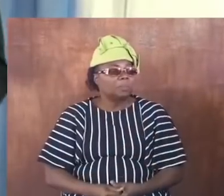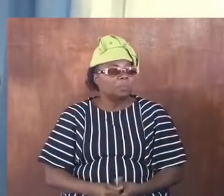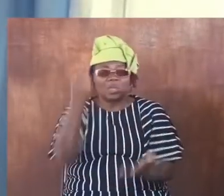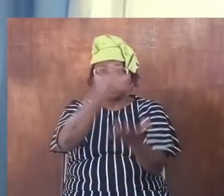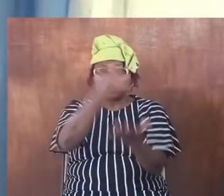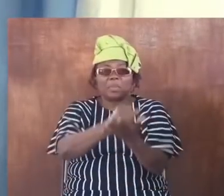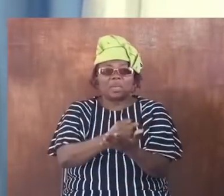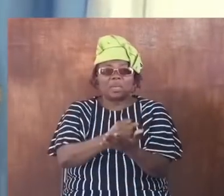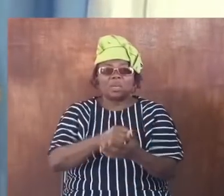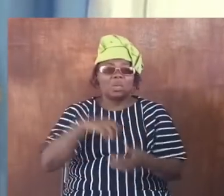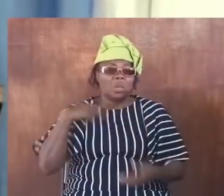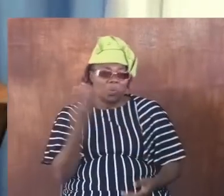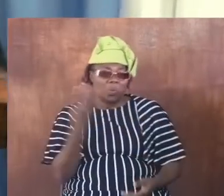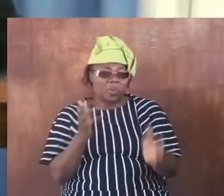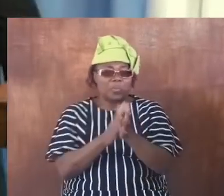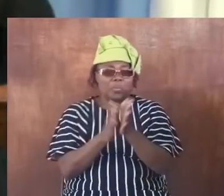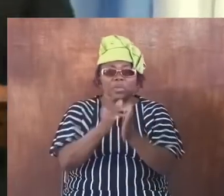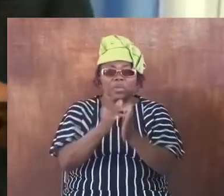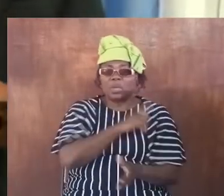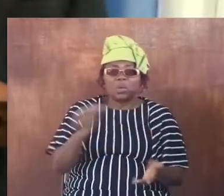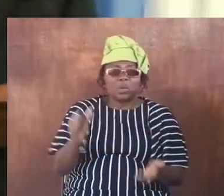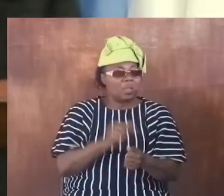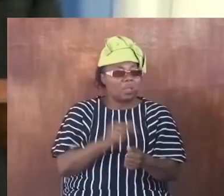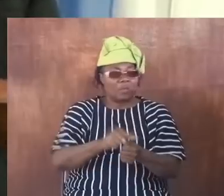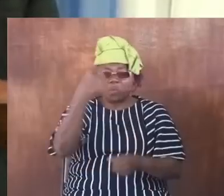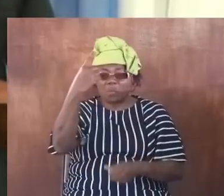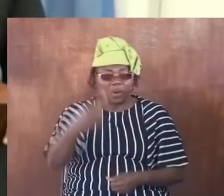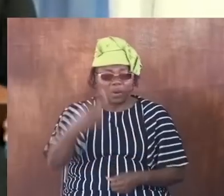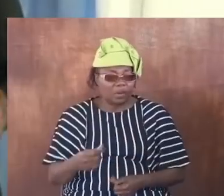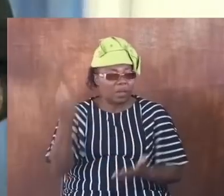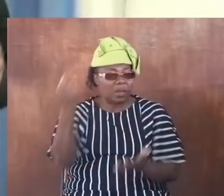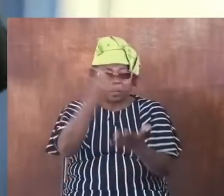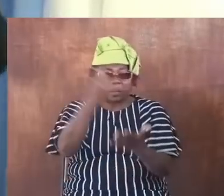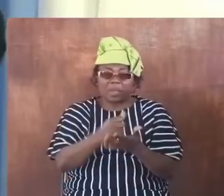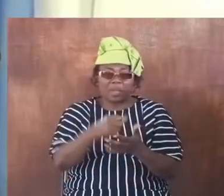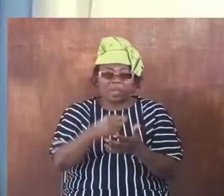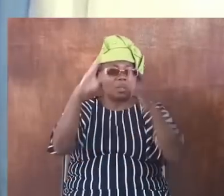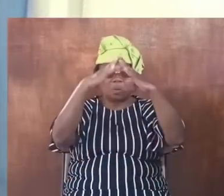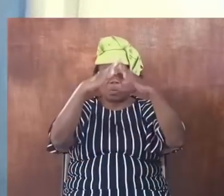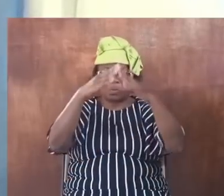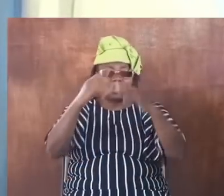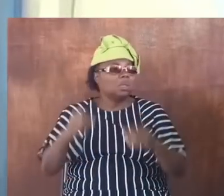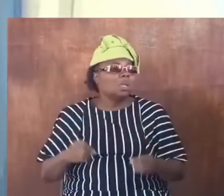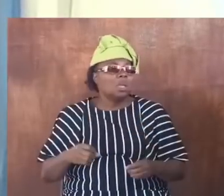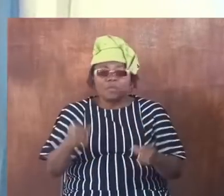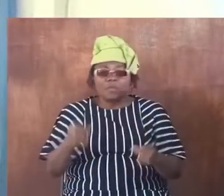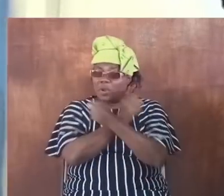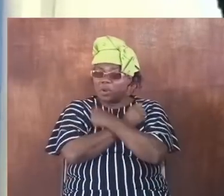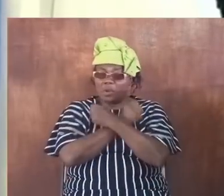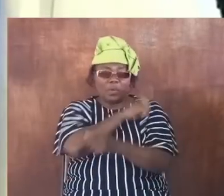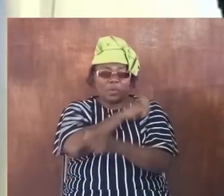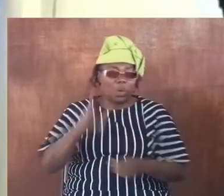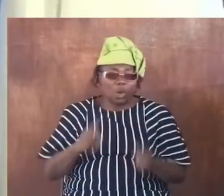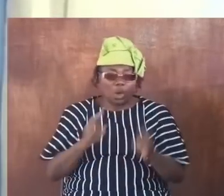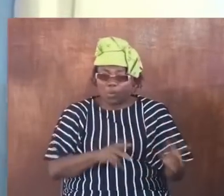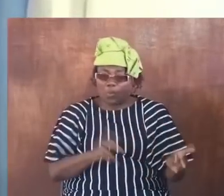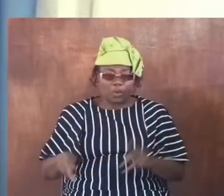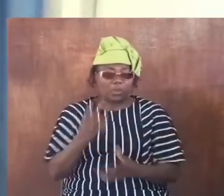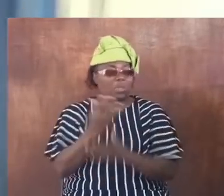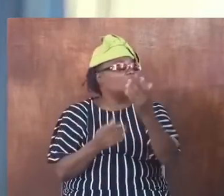Amen. Come on, we praise the Lord, everybody. Amen. Everybody in the house, if you love the Lord, put your hands together and give